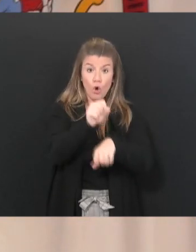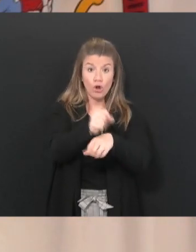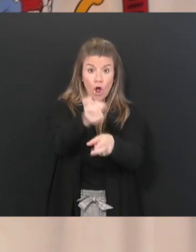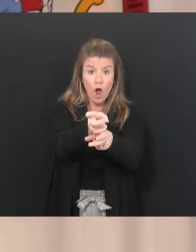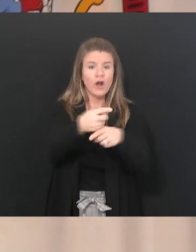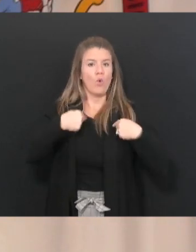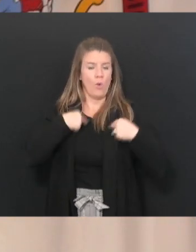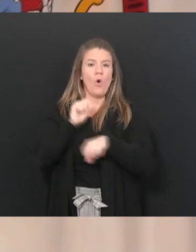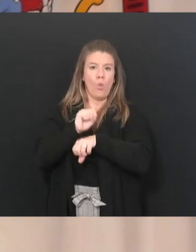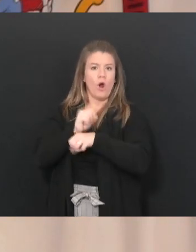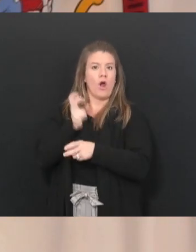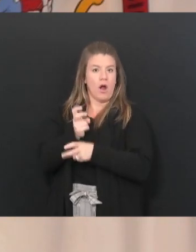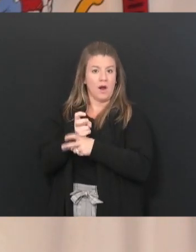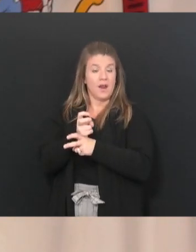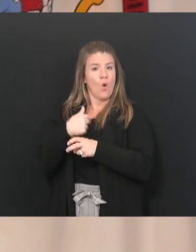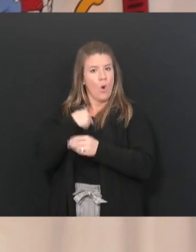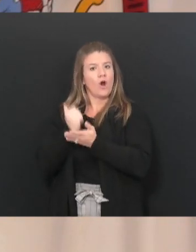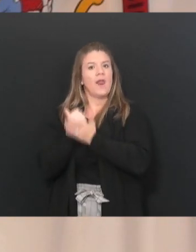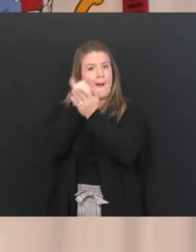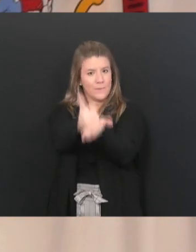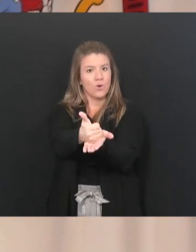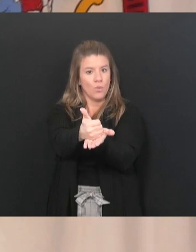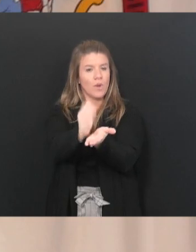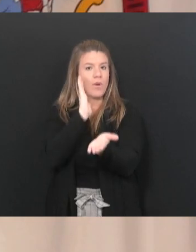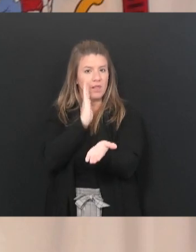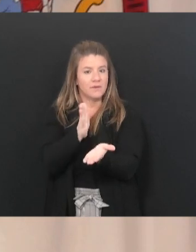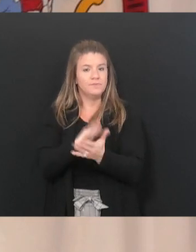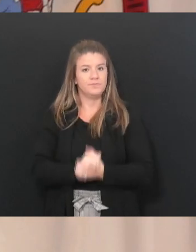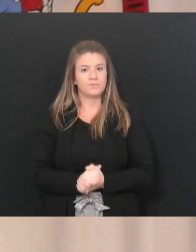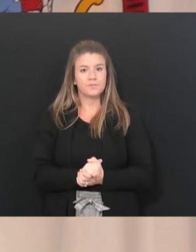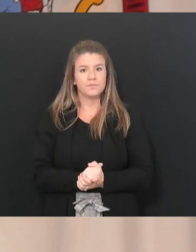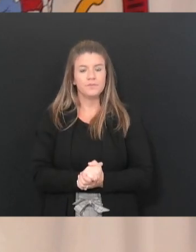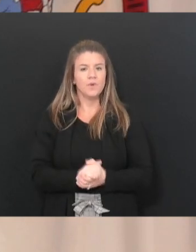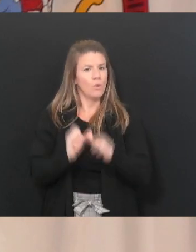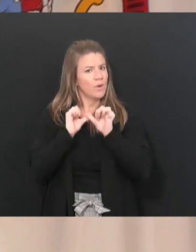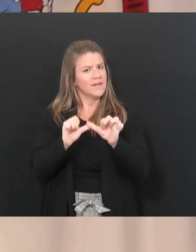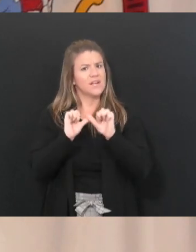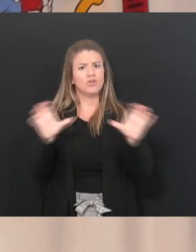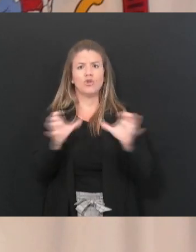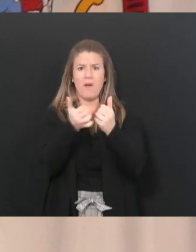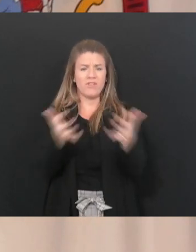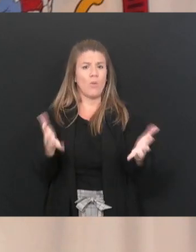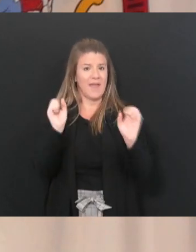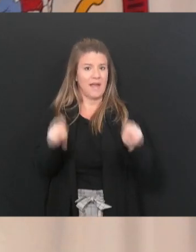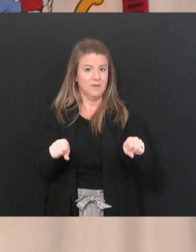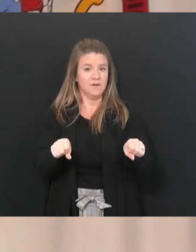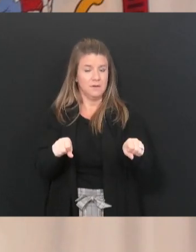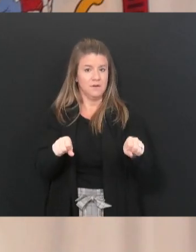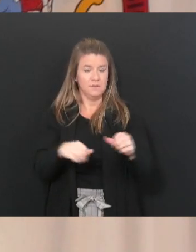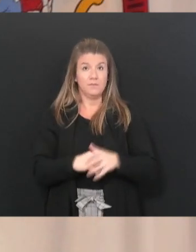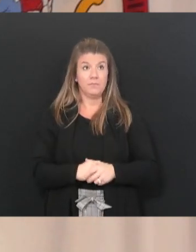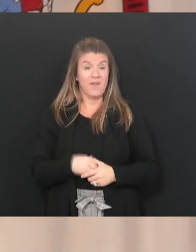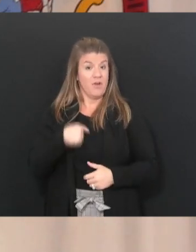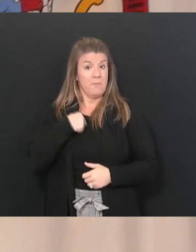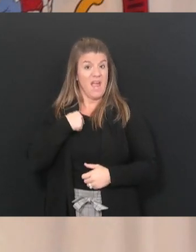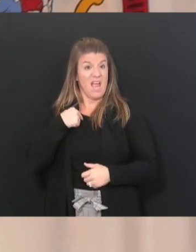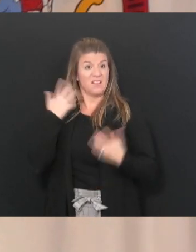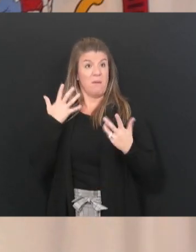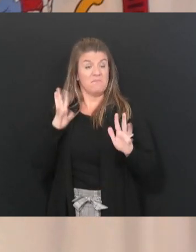it, we're here to help you in any way, and we're going to continue to do so. But I think that's all I've